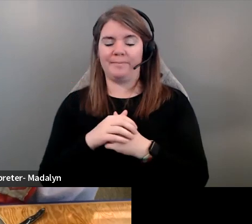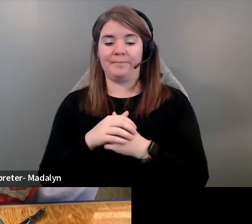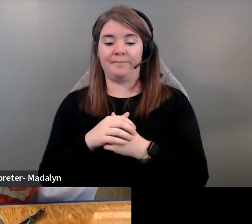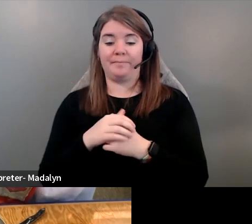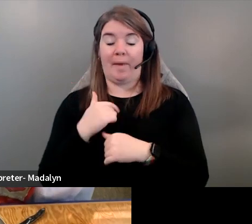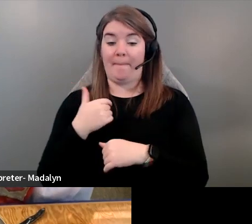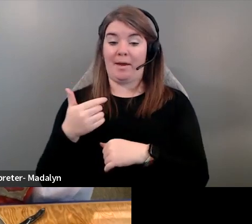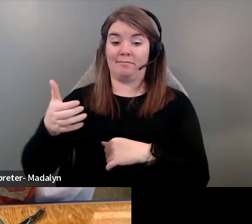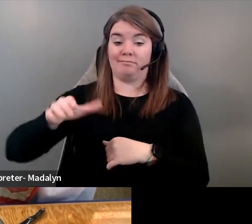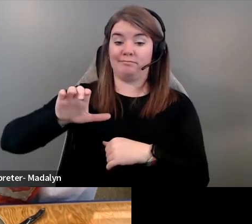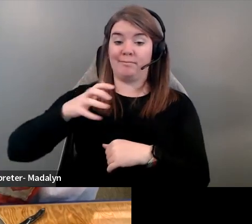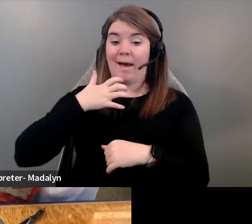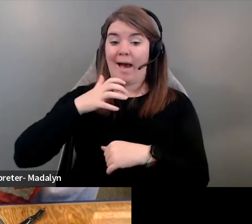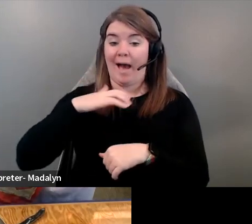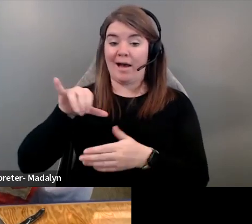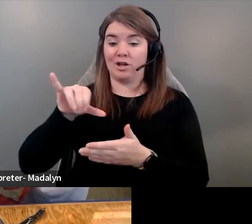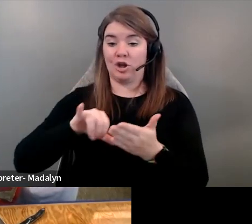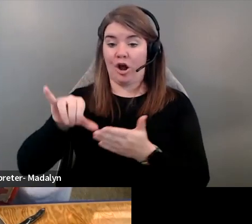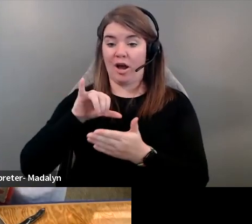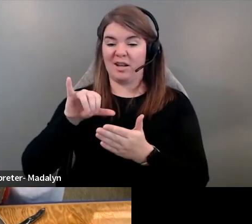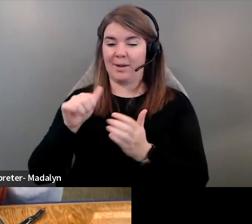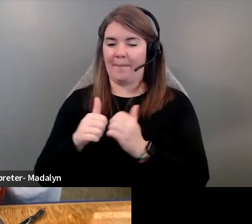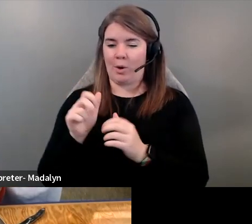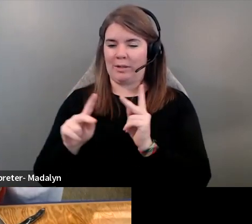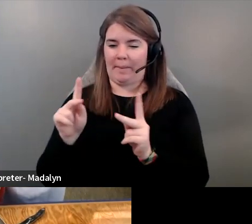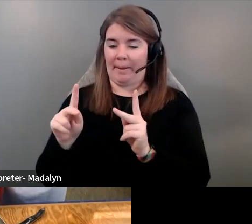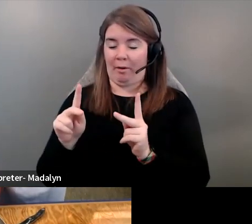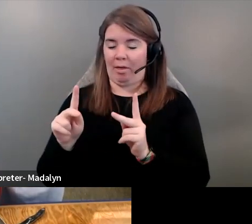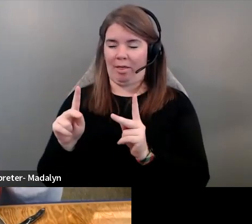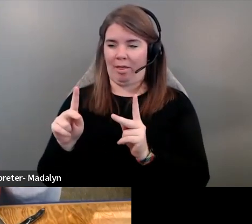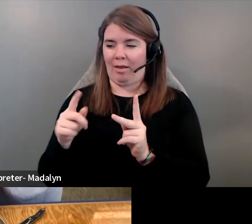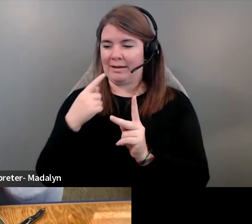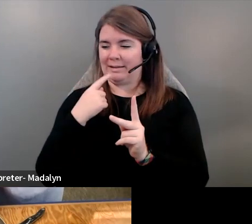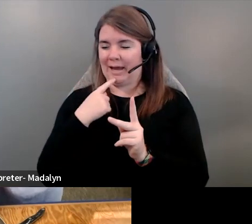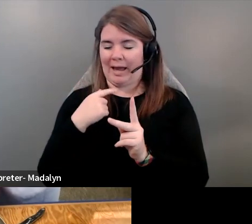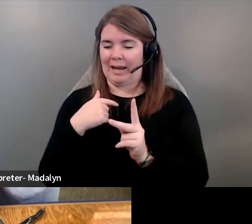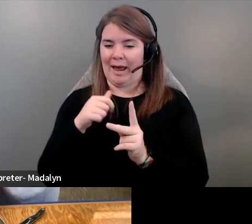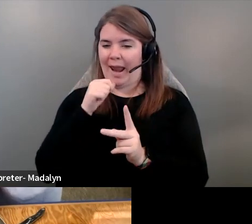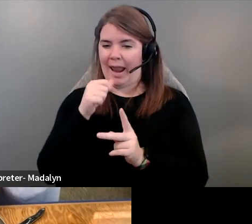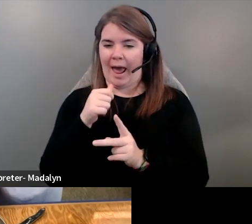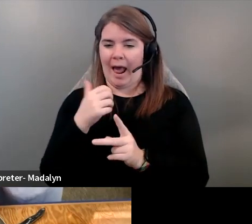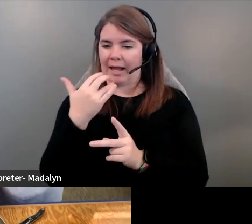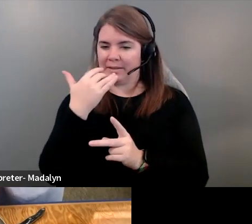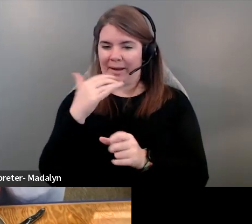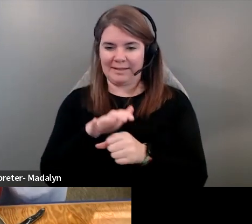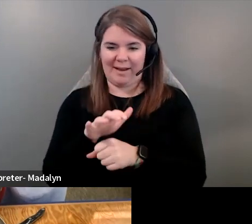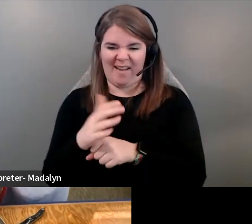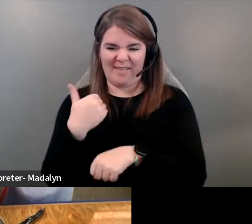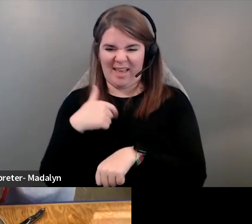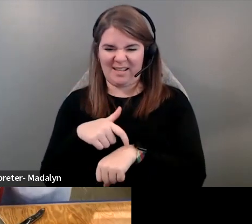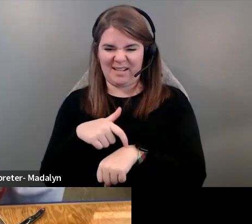time, most of the kids in the audience said it wasn't hot enough. So be generous, add what's good to your taste.